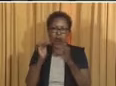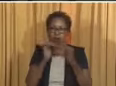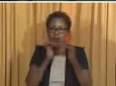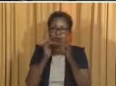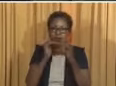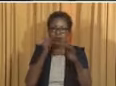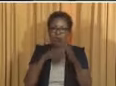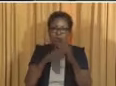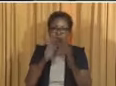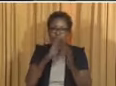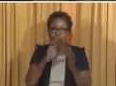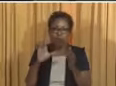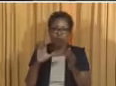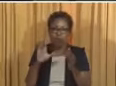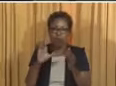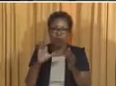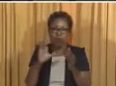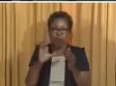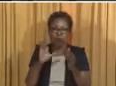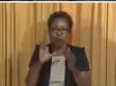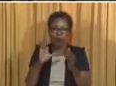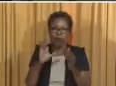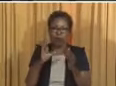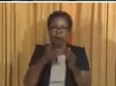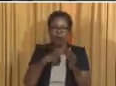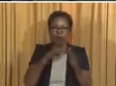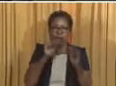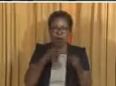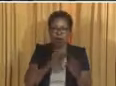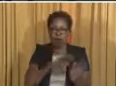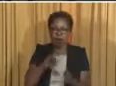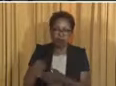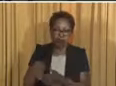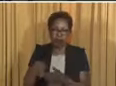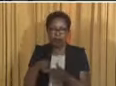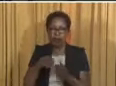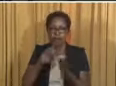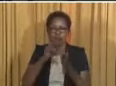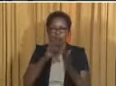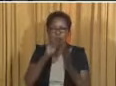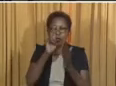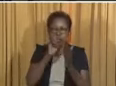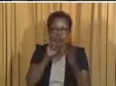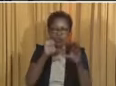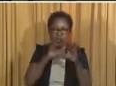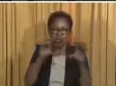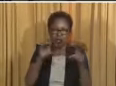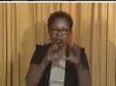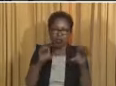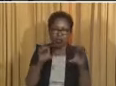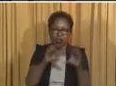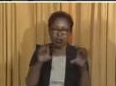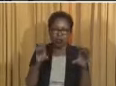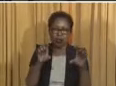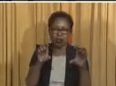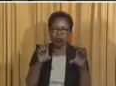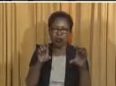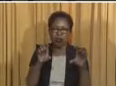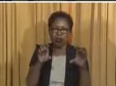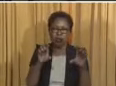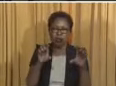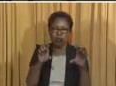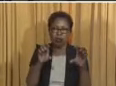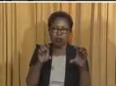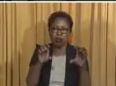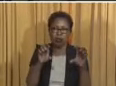Thus, I have perused the second schedule to the Constitution of Kenya Amendment Bill and noted that